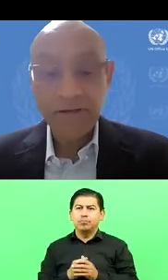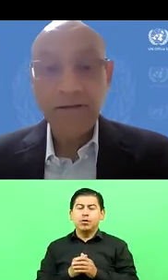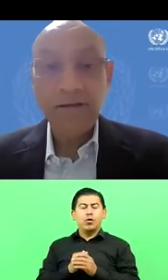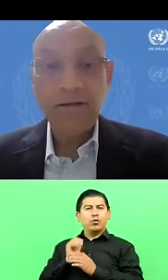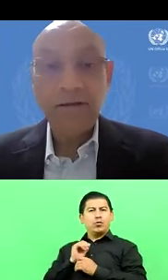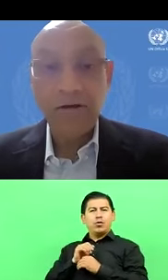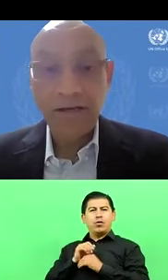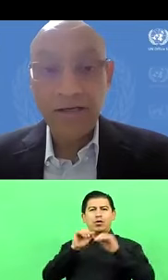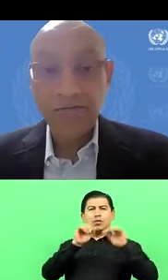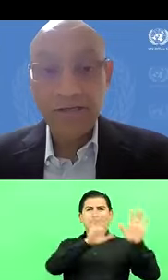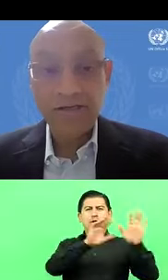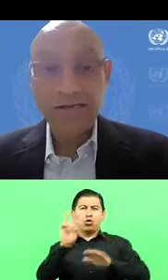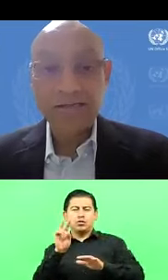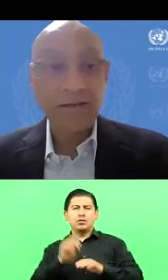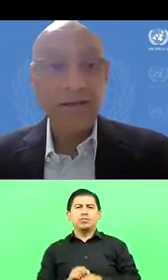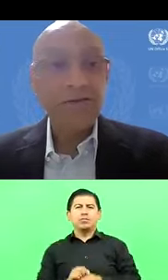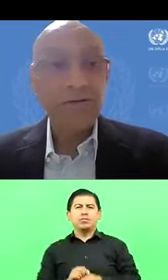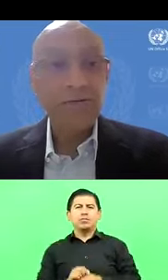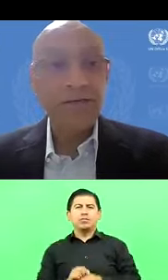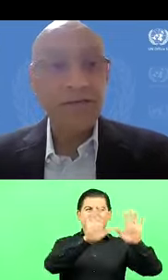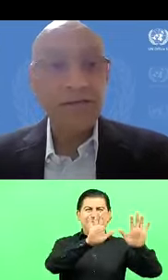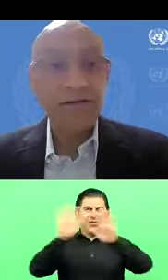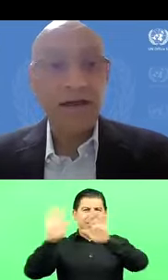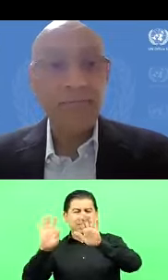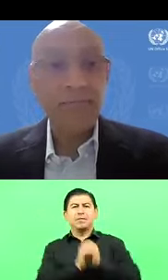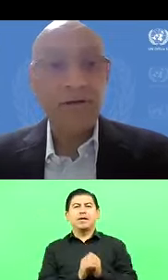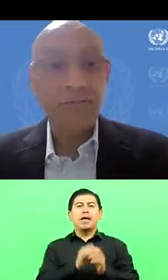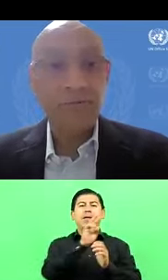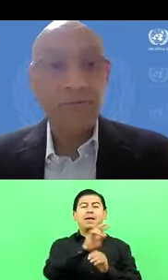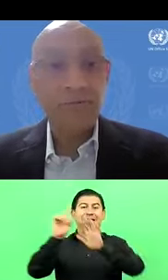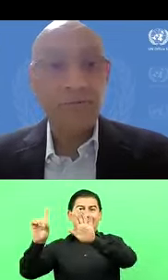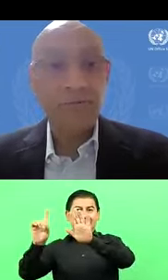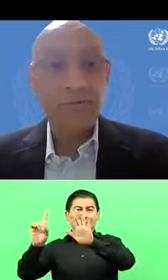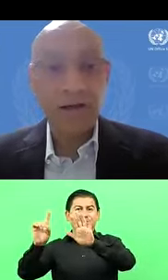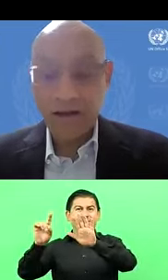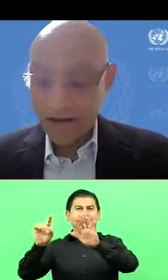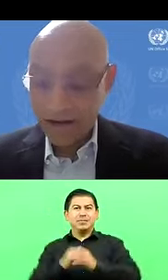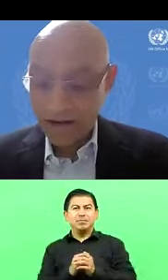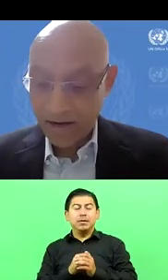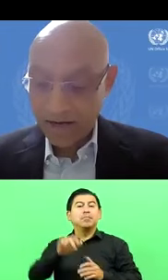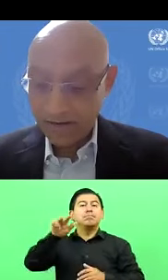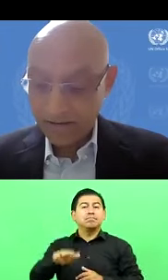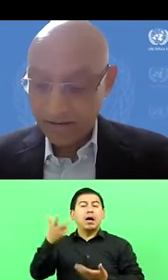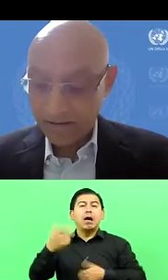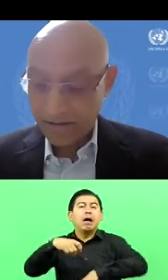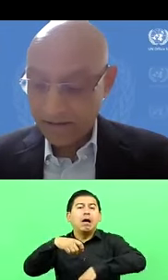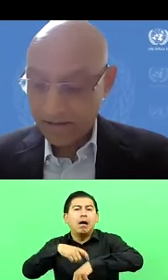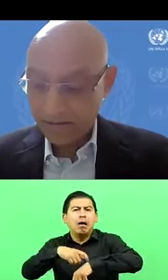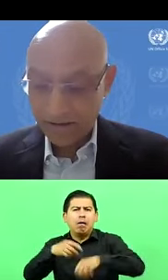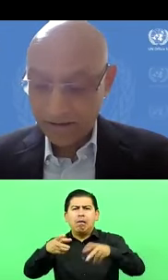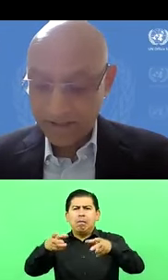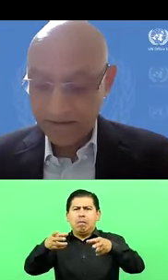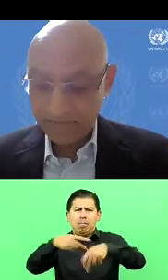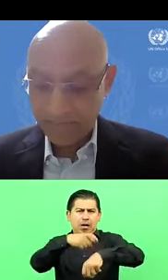time on each of these days. So you can see the time for New York and